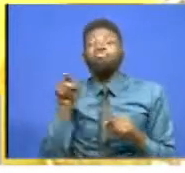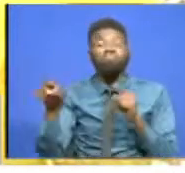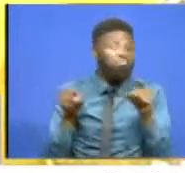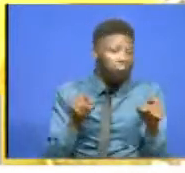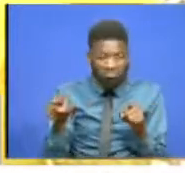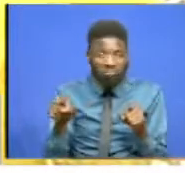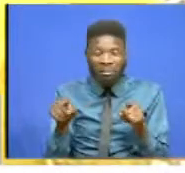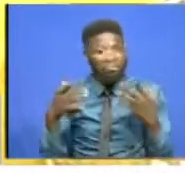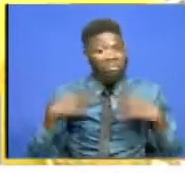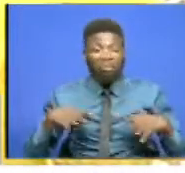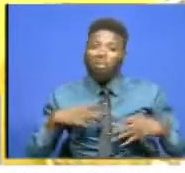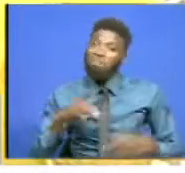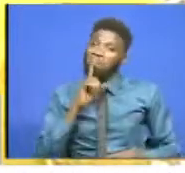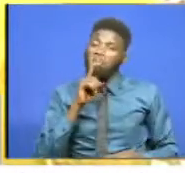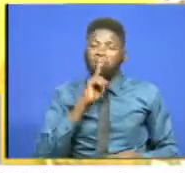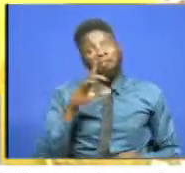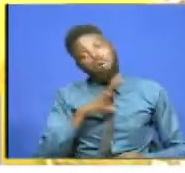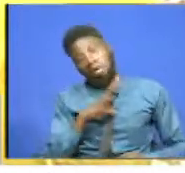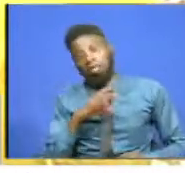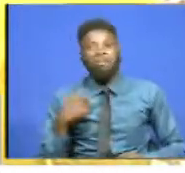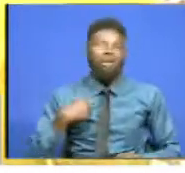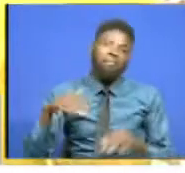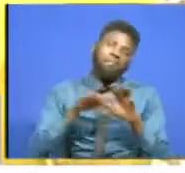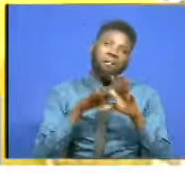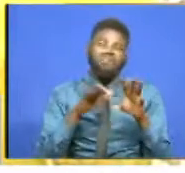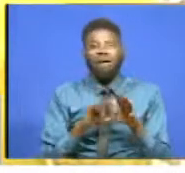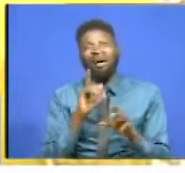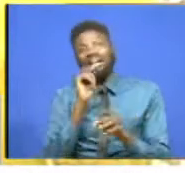So people say it's okay, I am a Tanga Tanga or whatever.